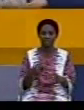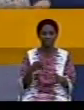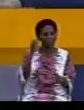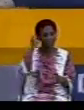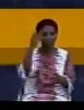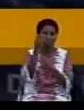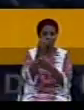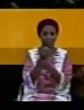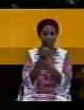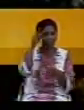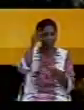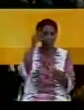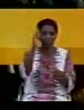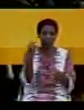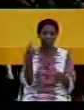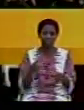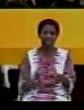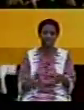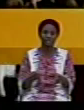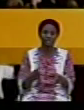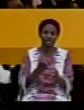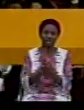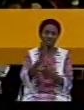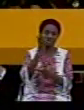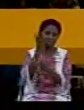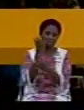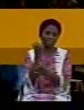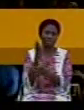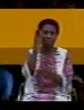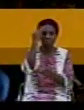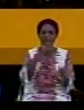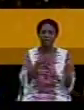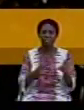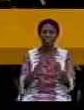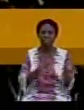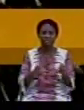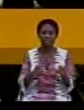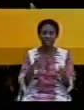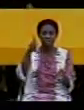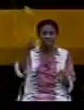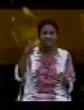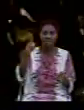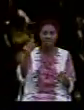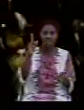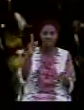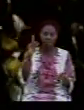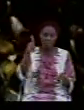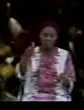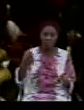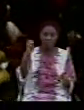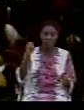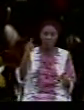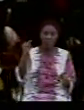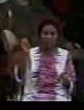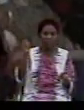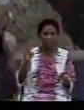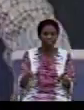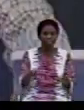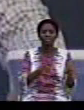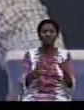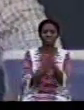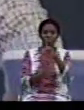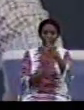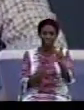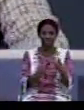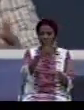Why would Peter do that? Because Peter had assurance that that name will work wonders